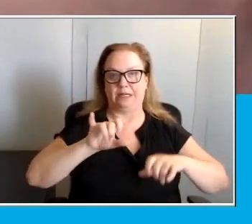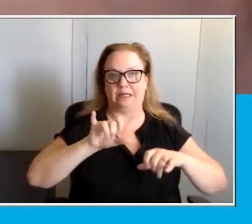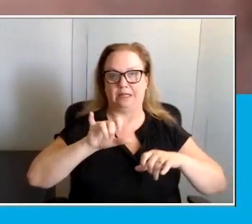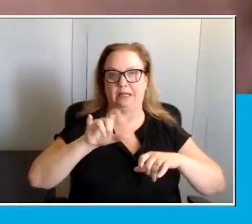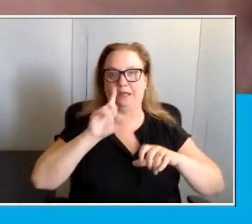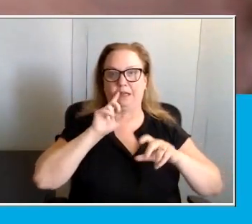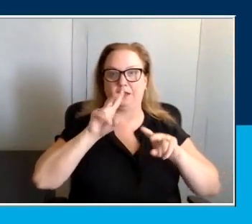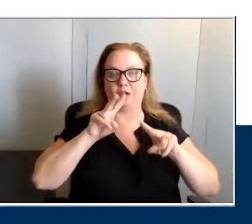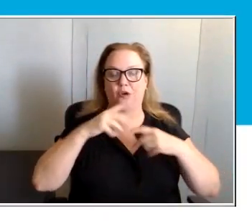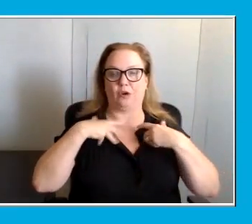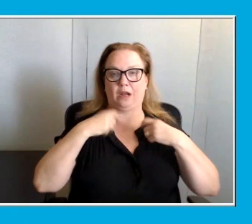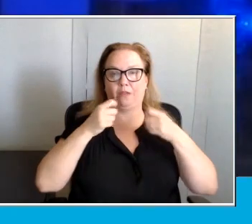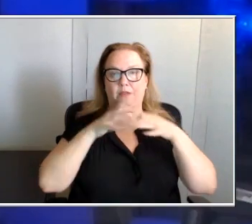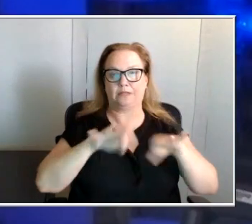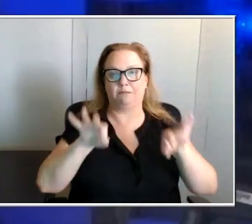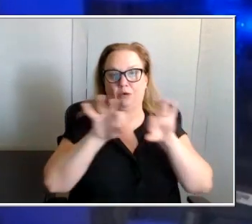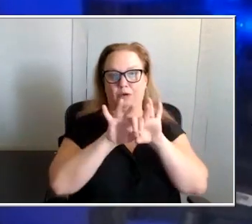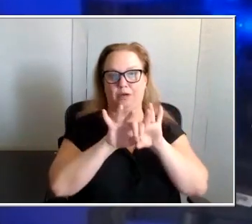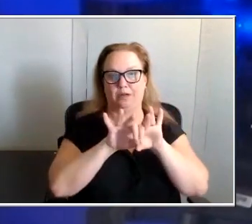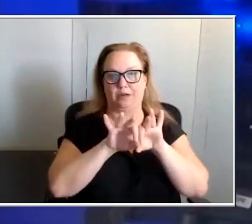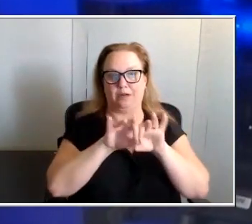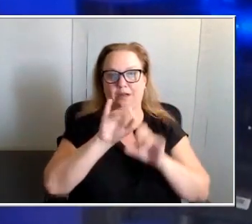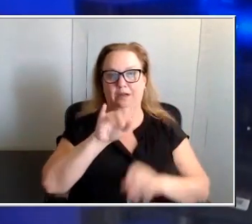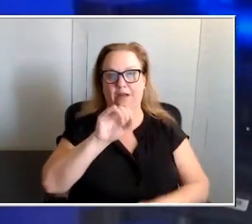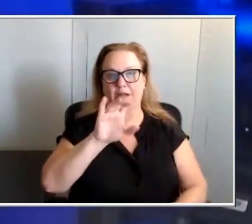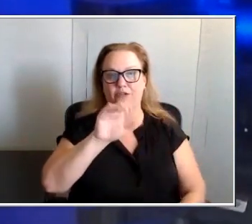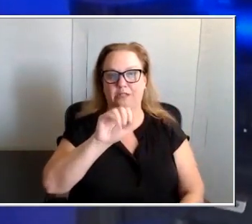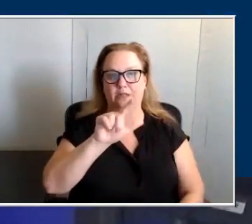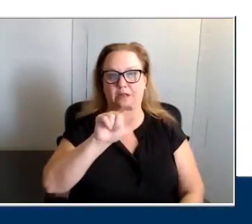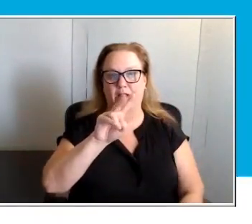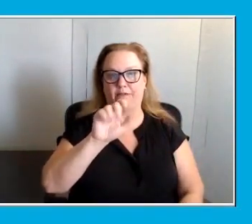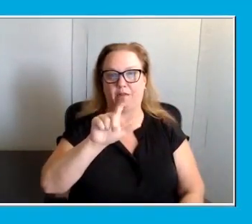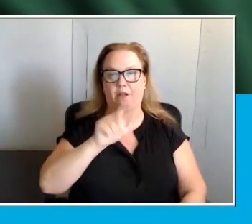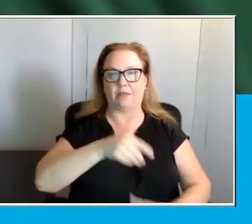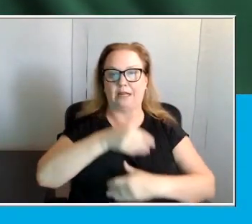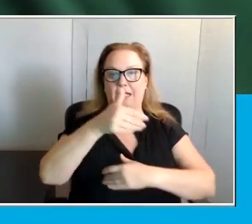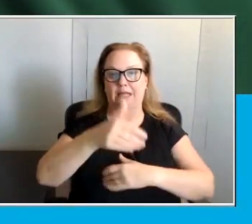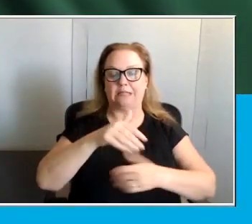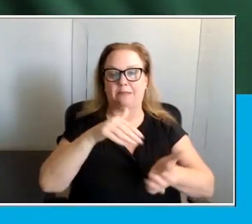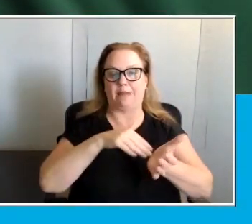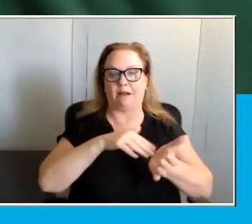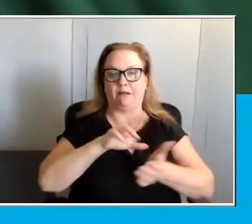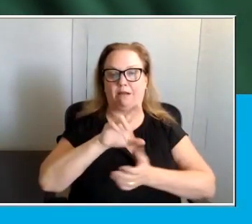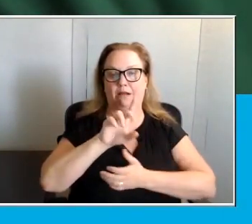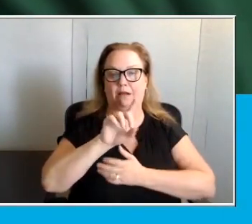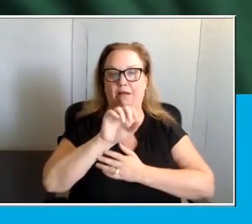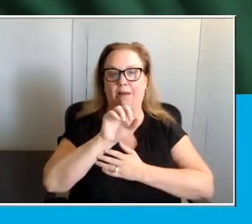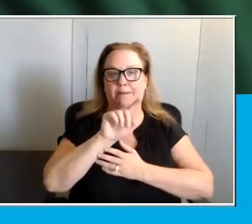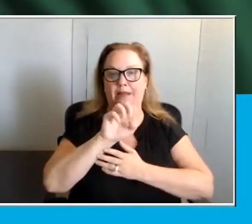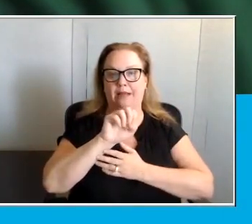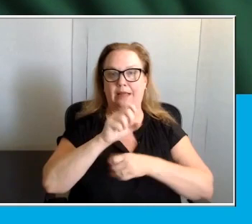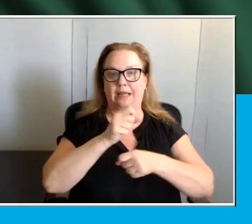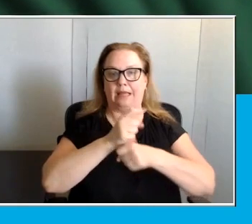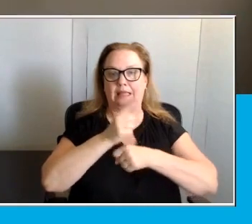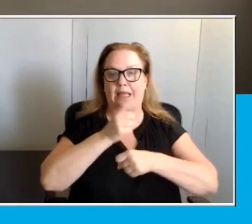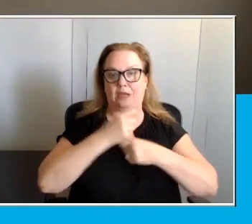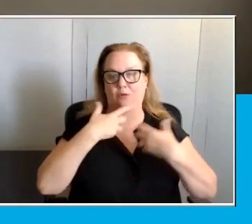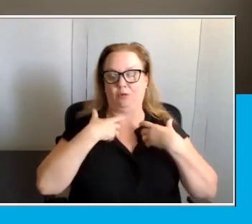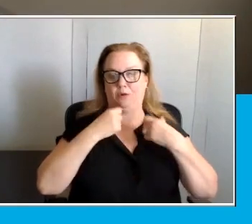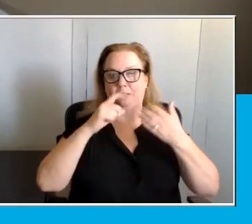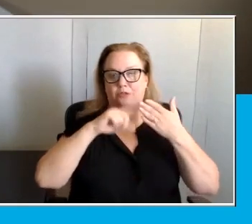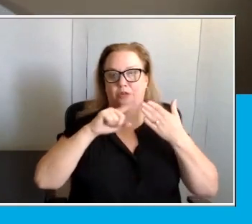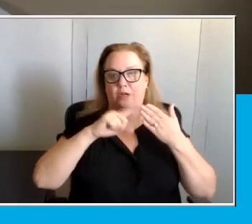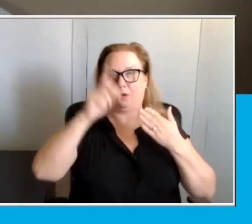is so very important. I'm Jessica Lovell on the next Morning Medical Update, the importance of the annual wellness check, why men need